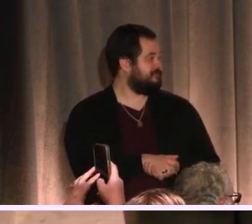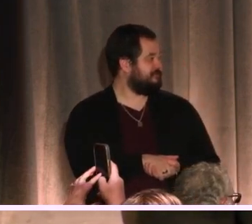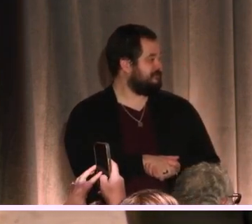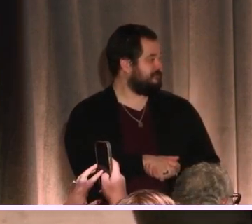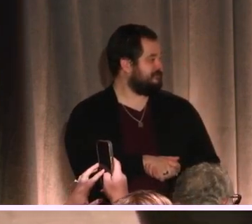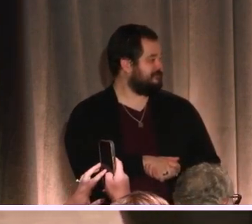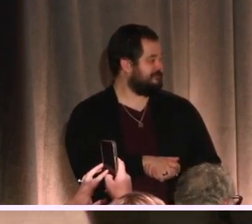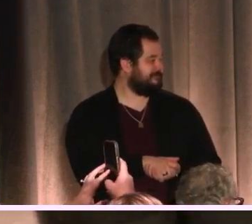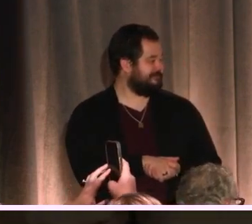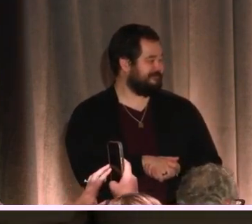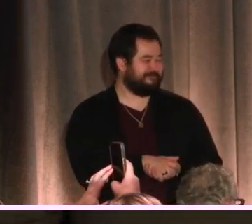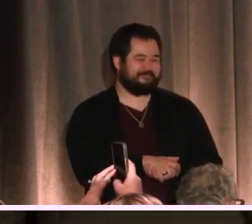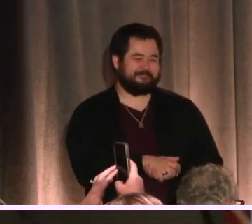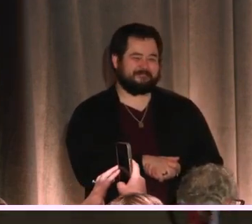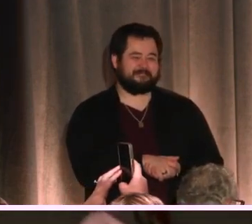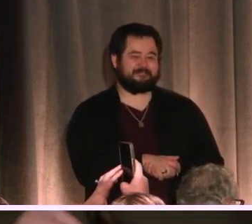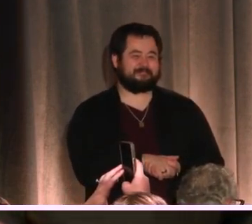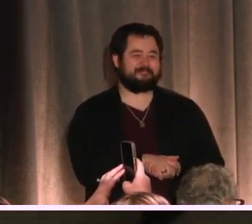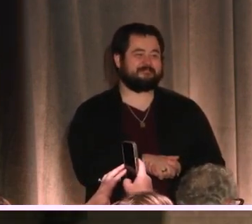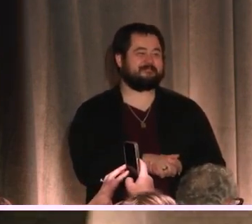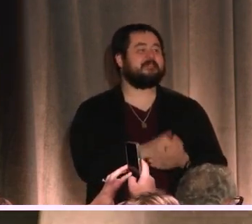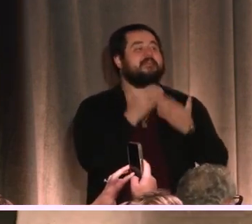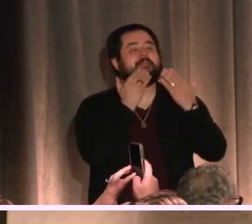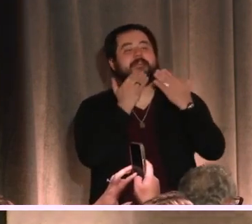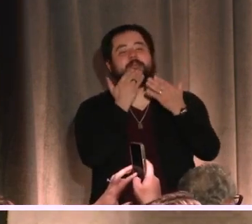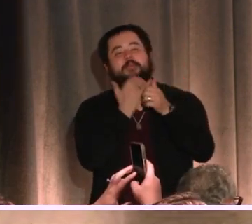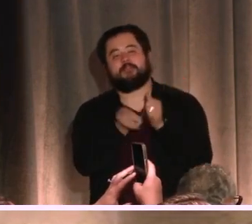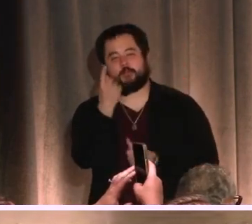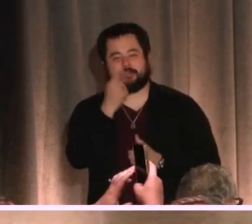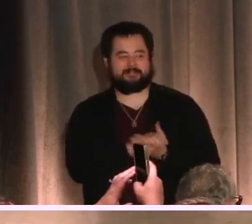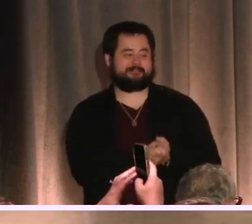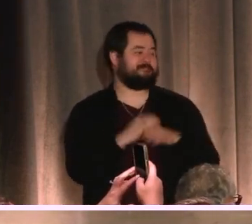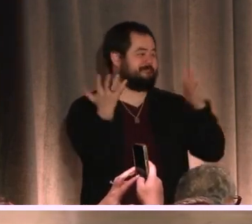You want to say thank you? Thank you, everybody.